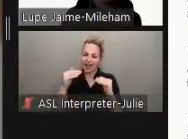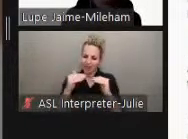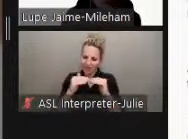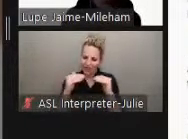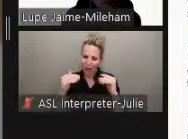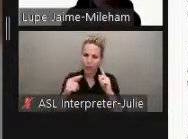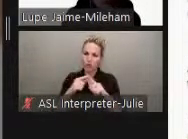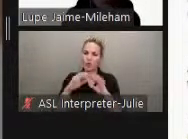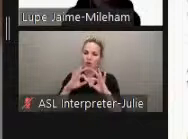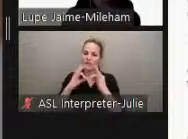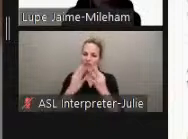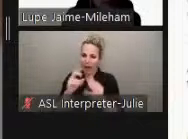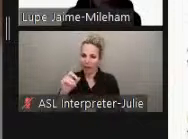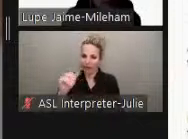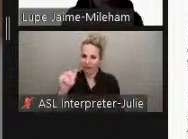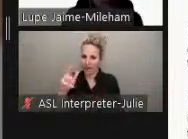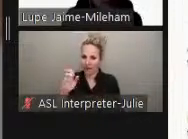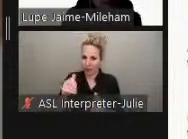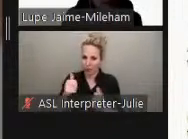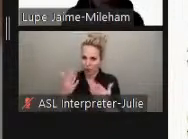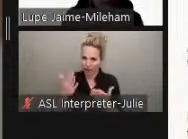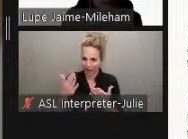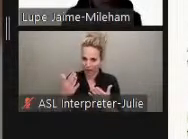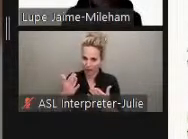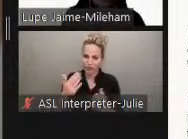daycare providers? Thank you.